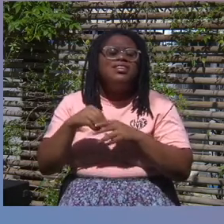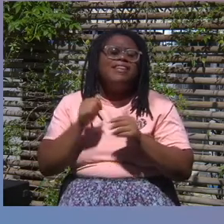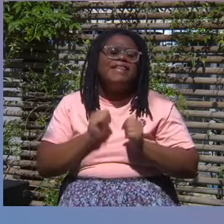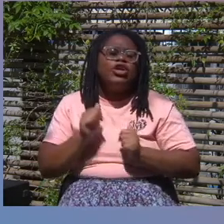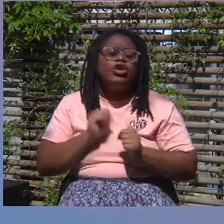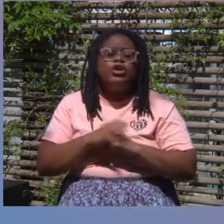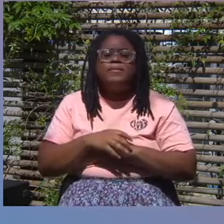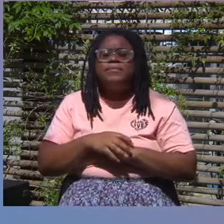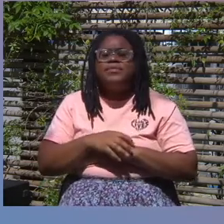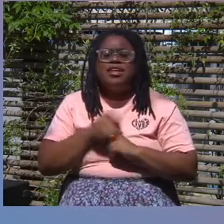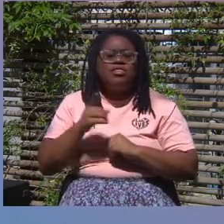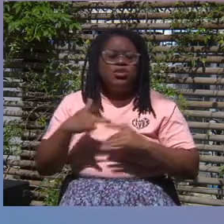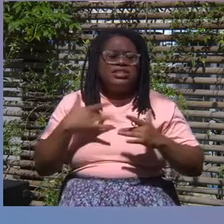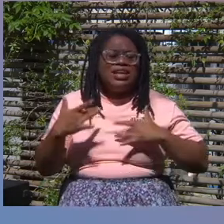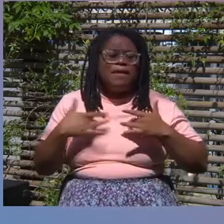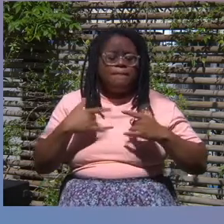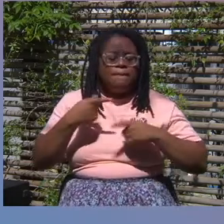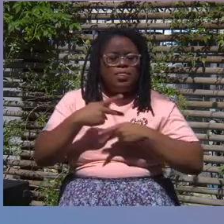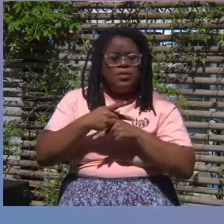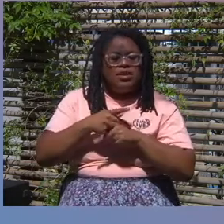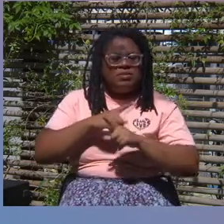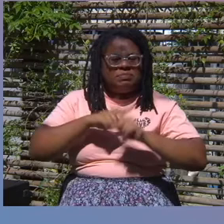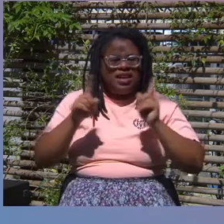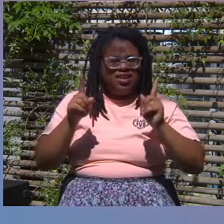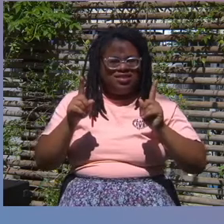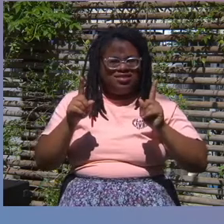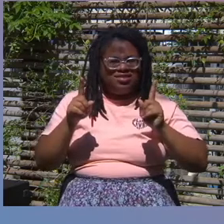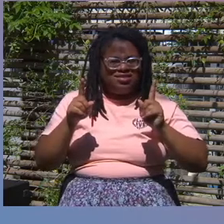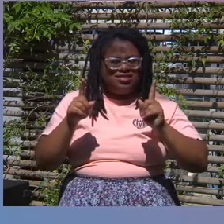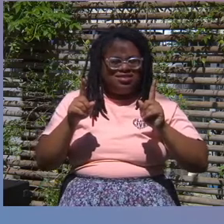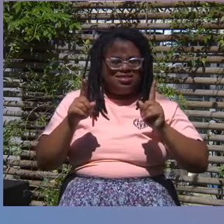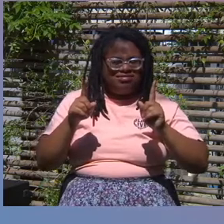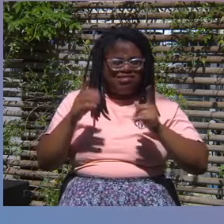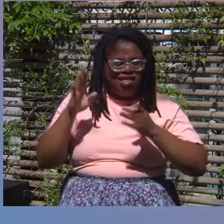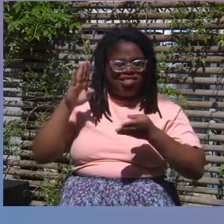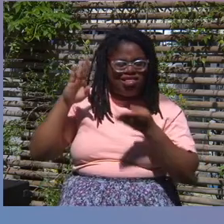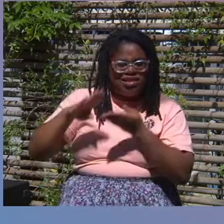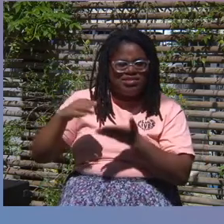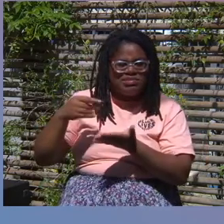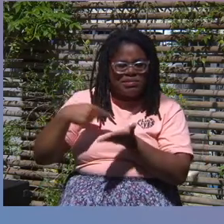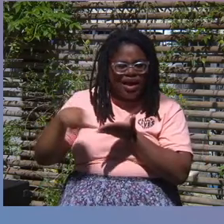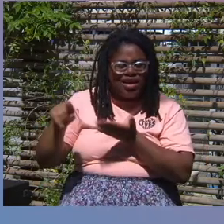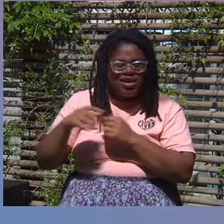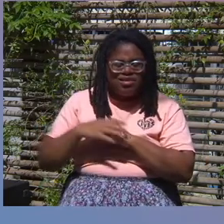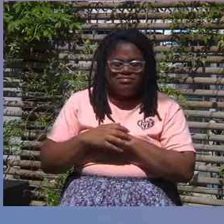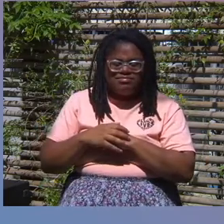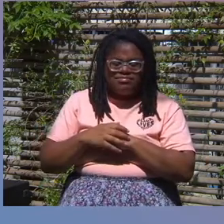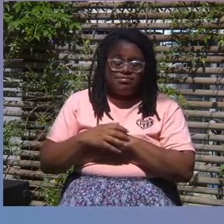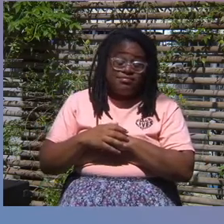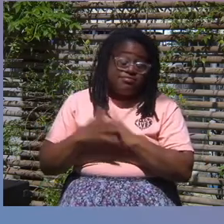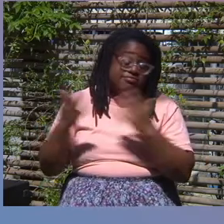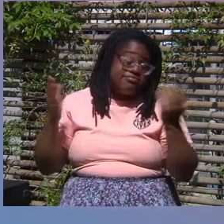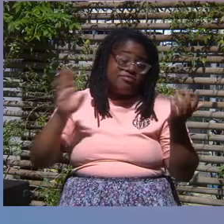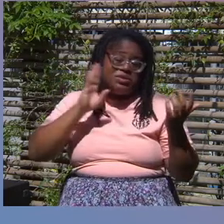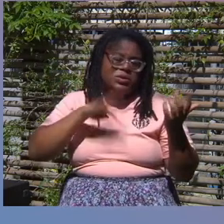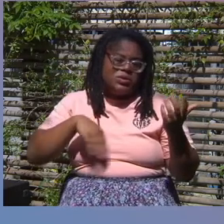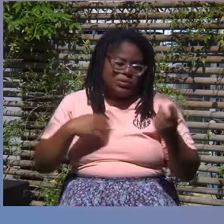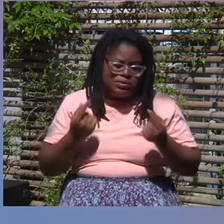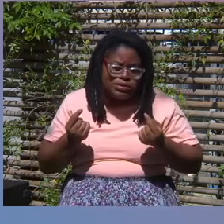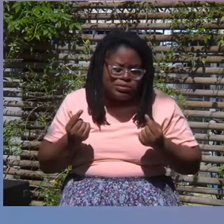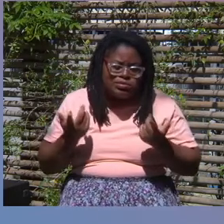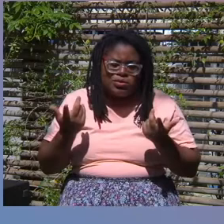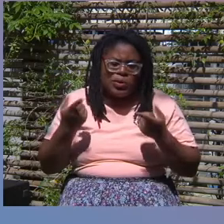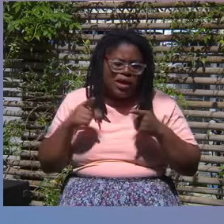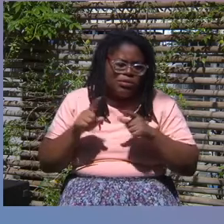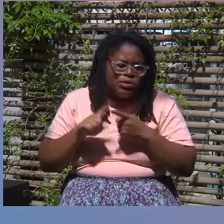theater, the excitement of a production, but we're the least paid. And I knew what's going to happen to my staff, what's